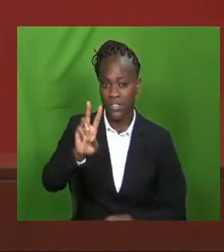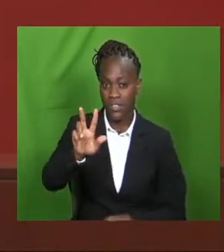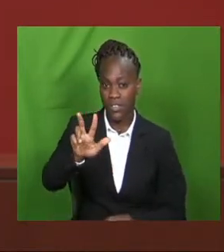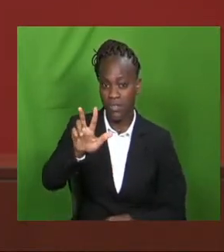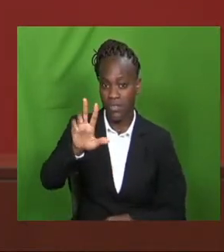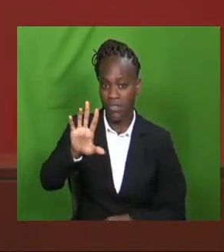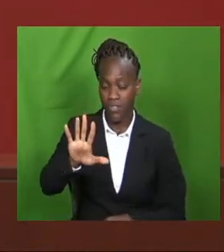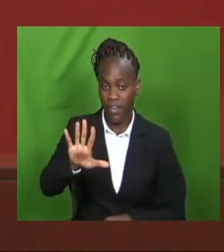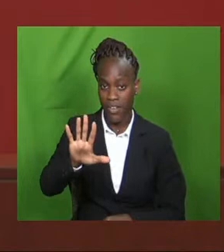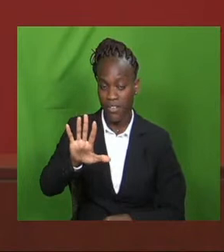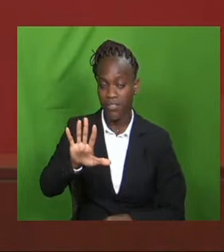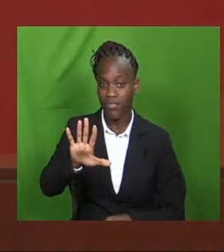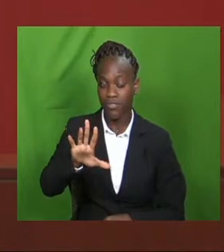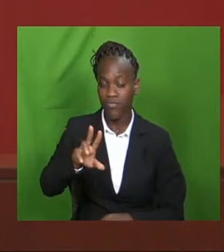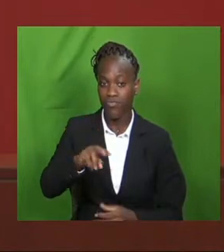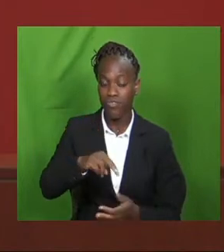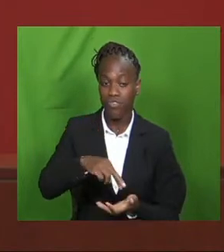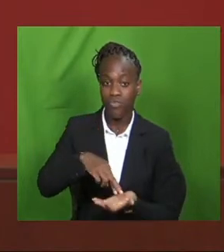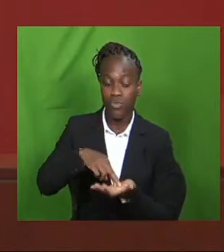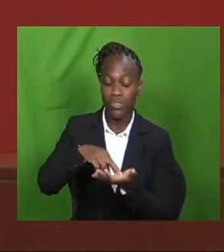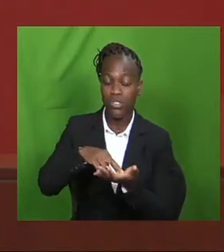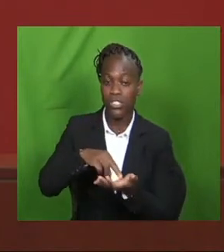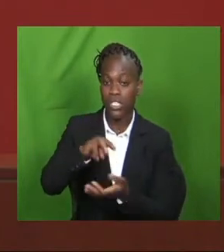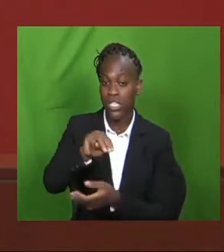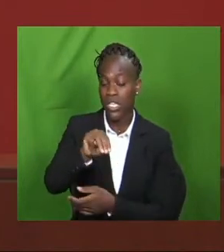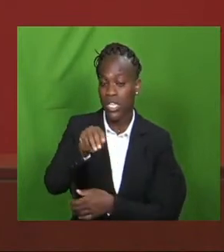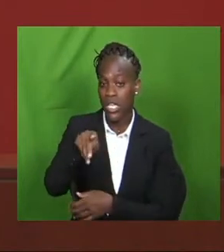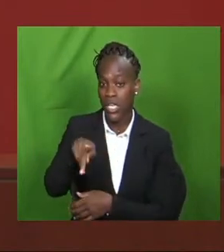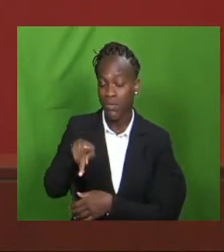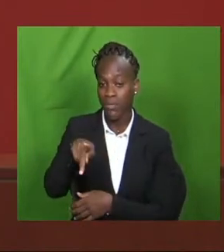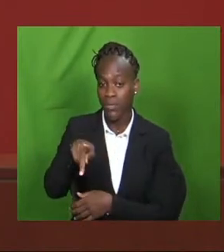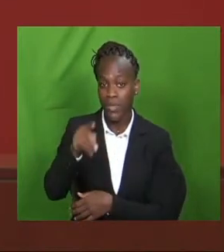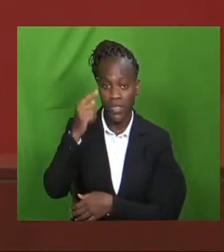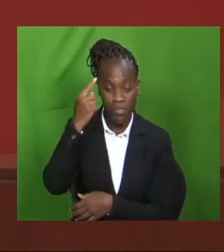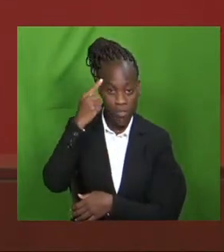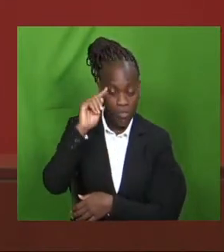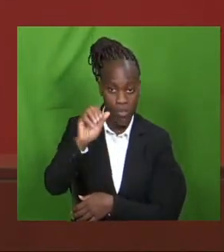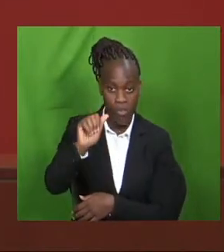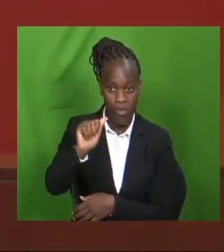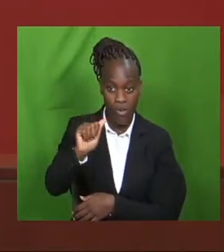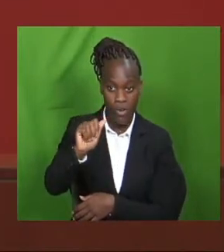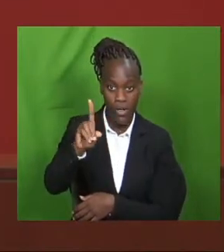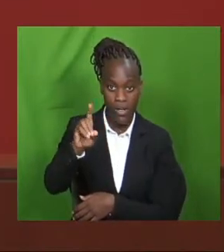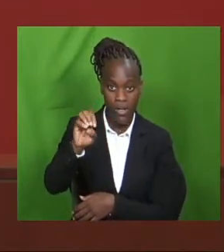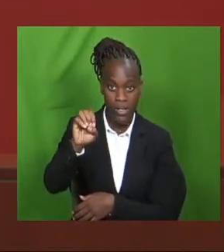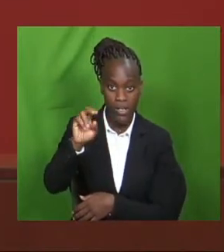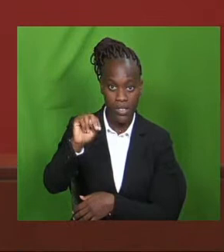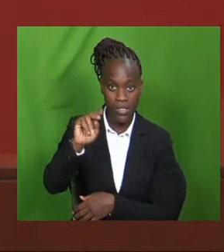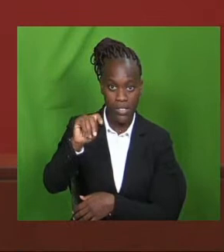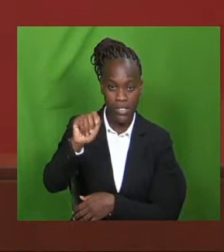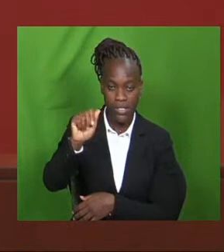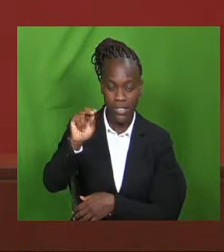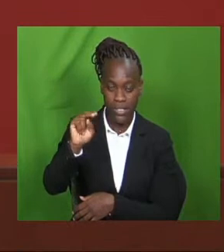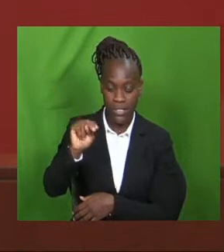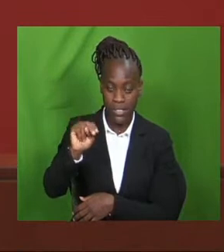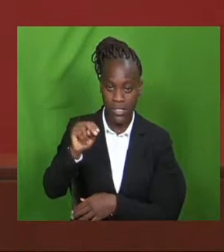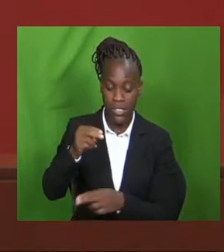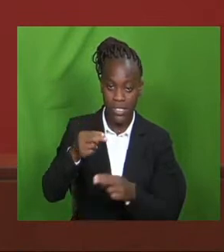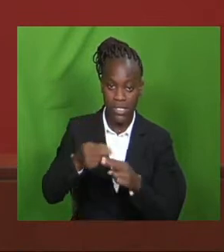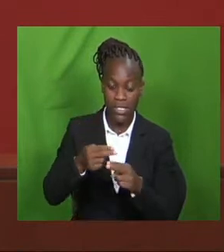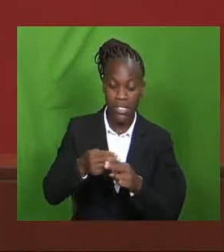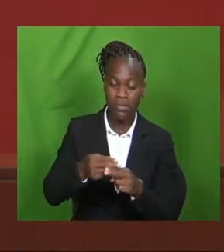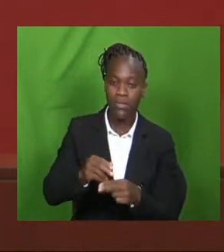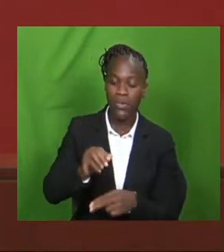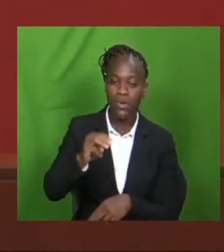635 stands in the name of the honorable member for Adentan, Honorable Mohammed